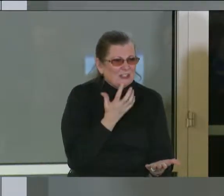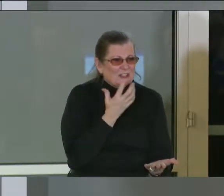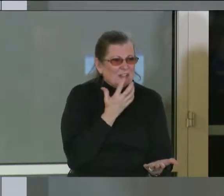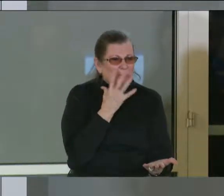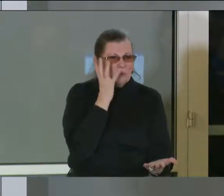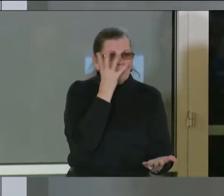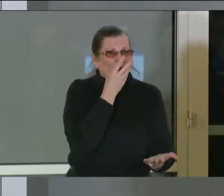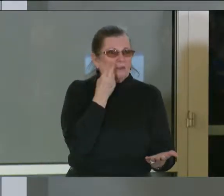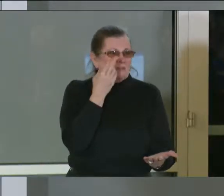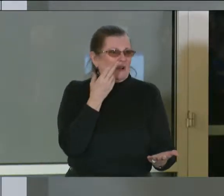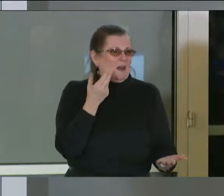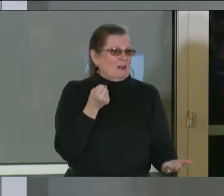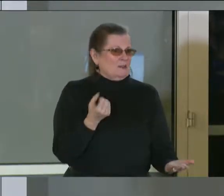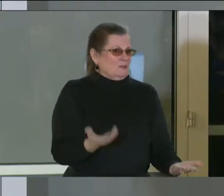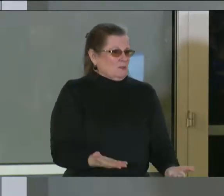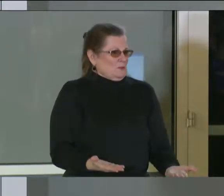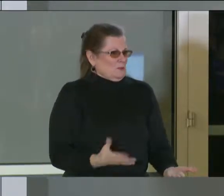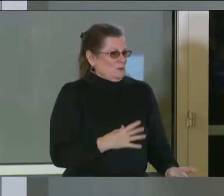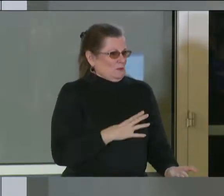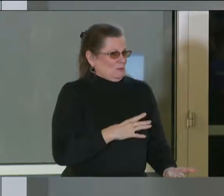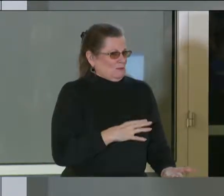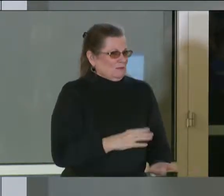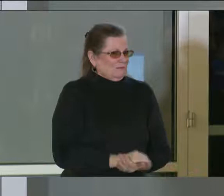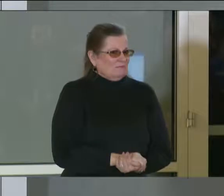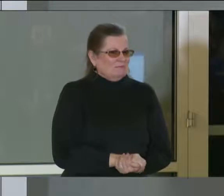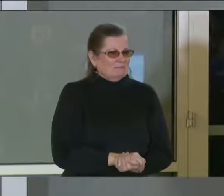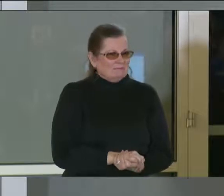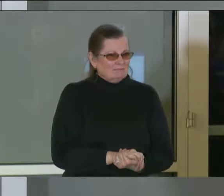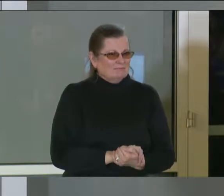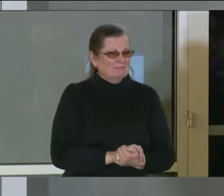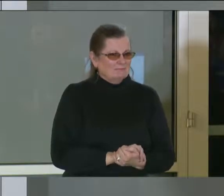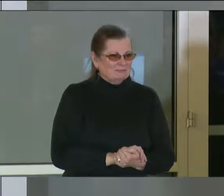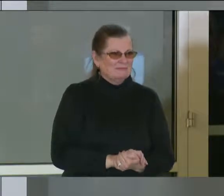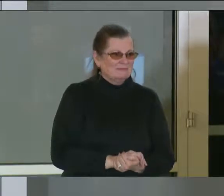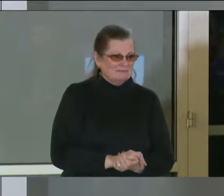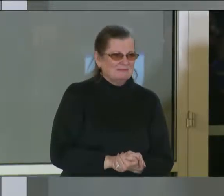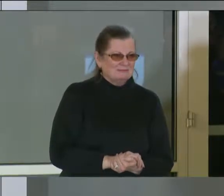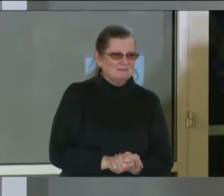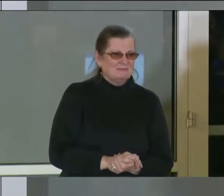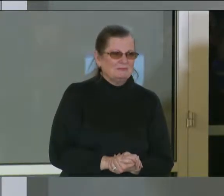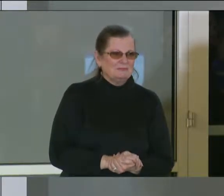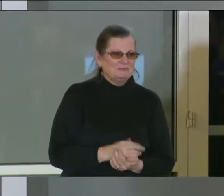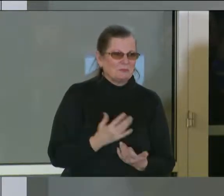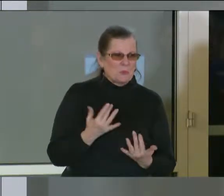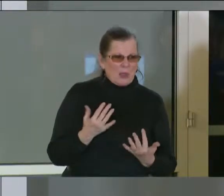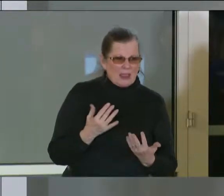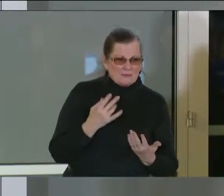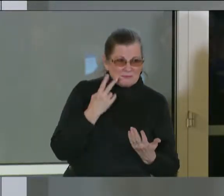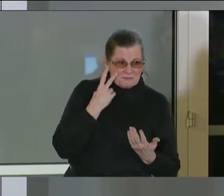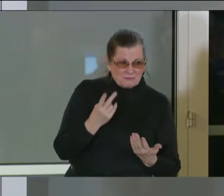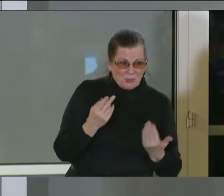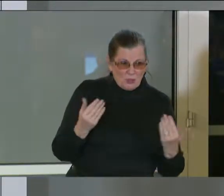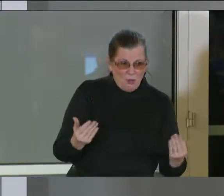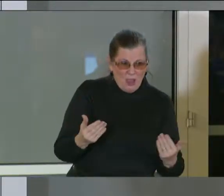Great, so it looks like a few more, we'll give you a few more seconds for, if you haven't selected your ward yet, if you please